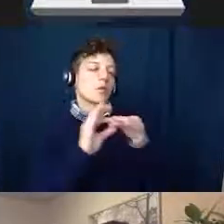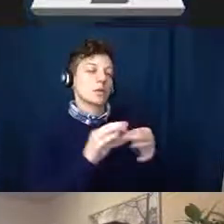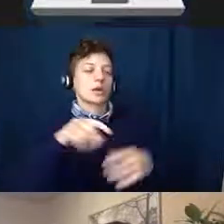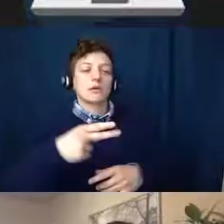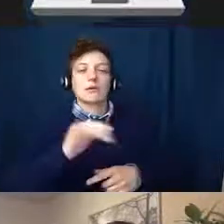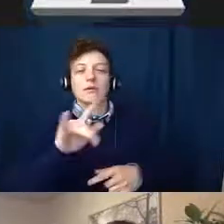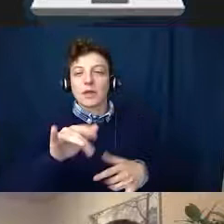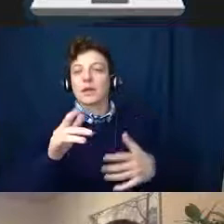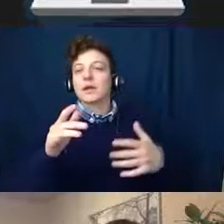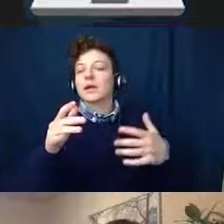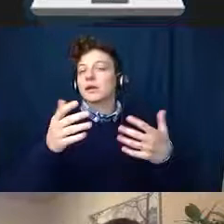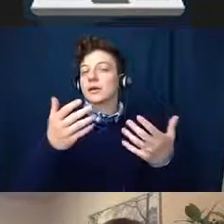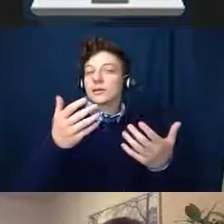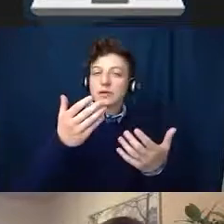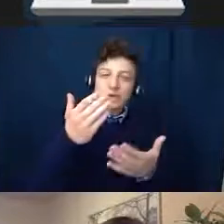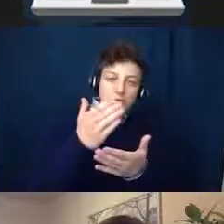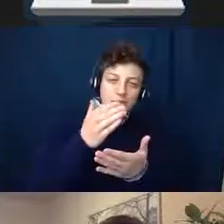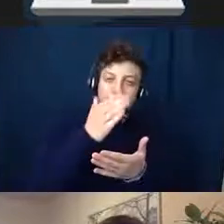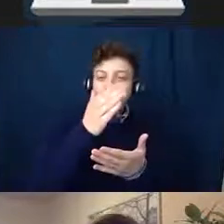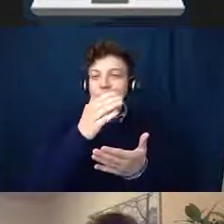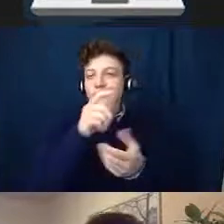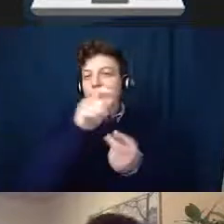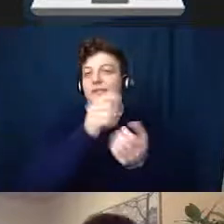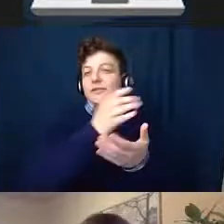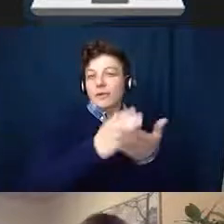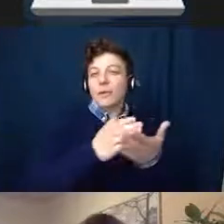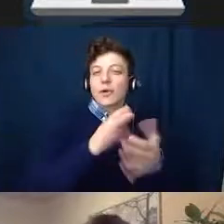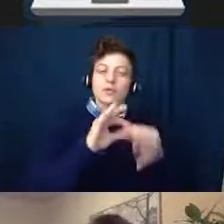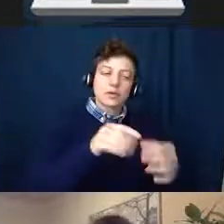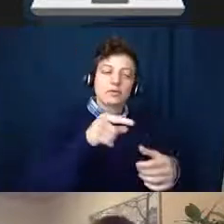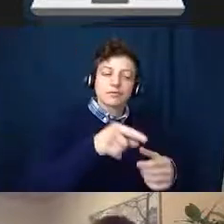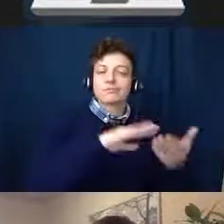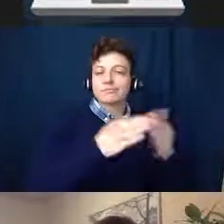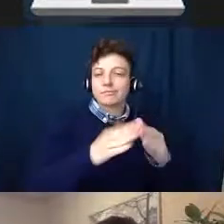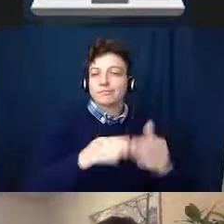are certainly components of the overdose crisis that are unique to Philadelphia.